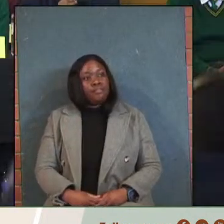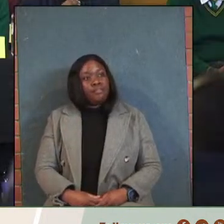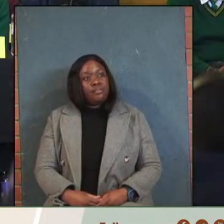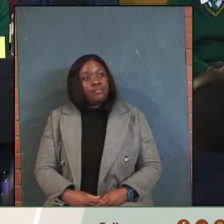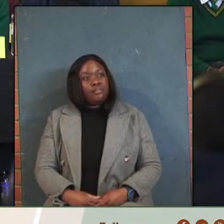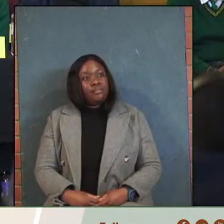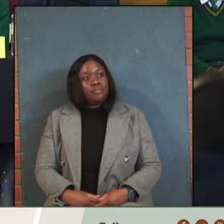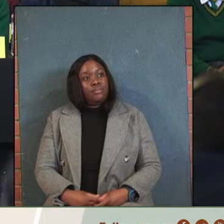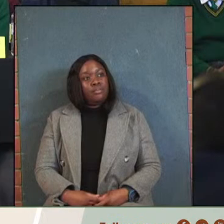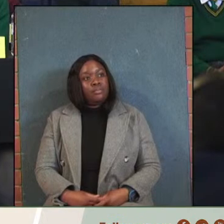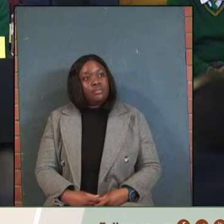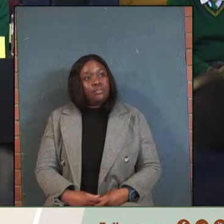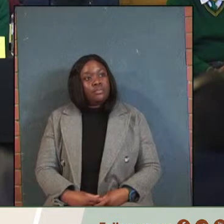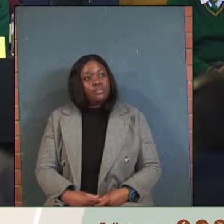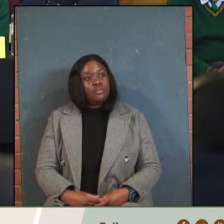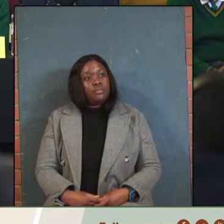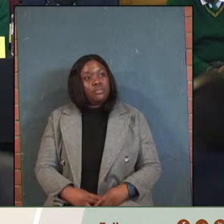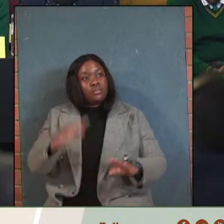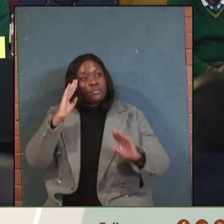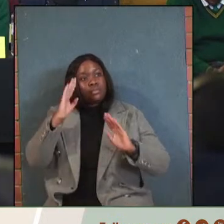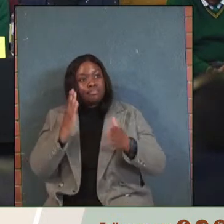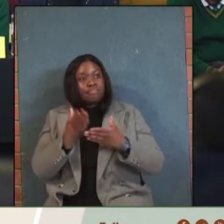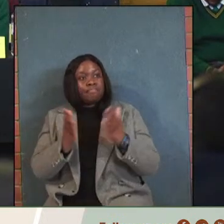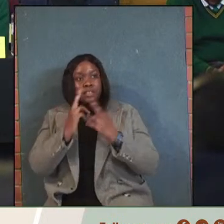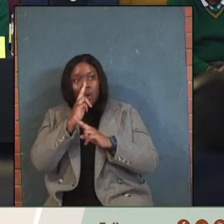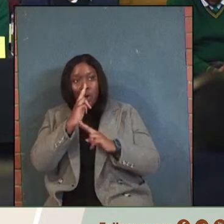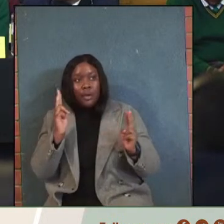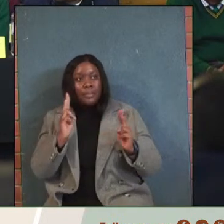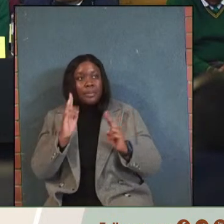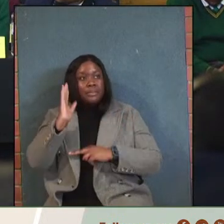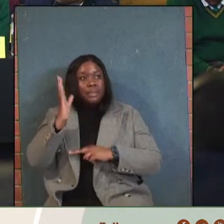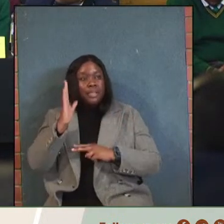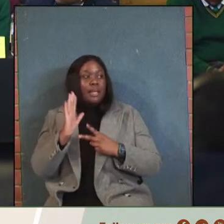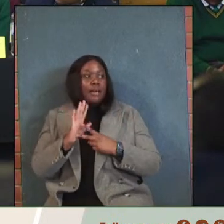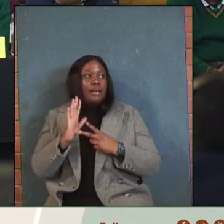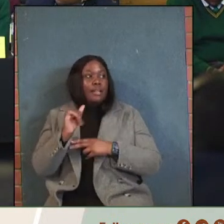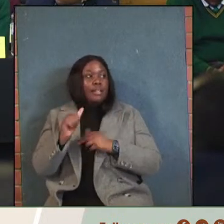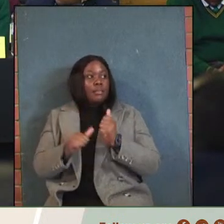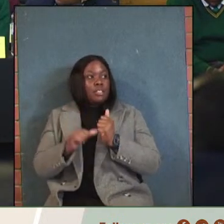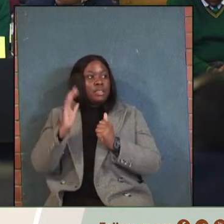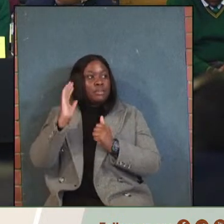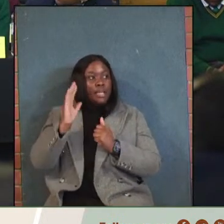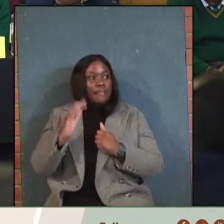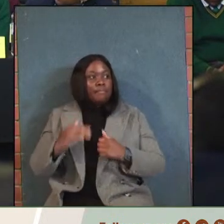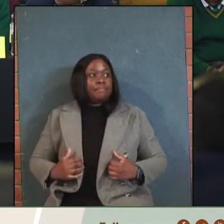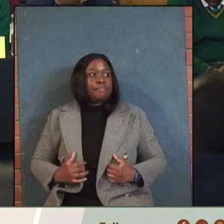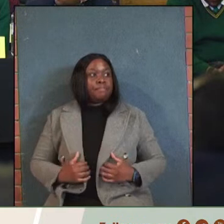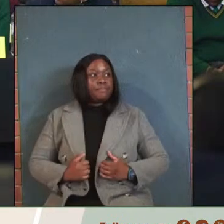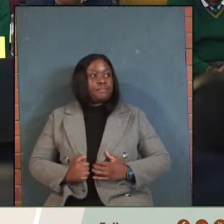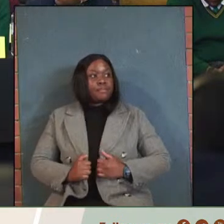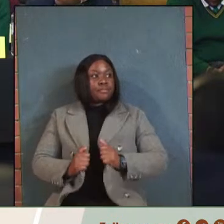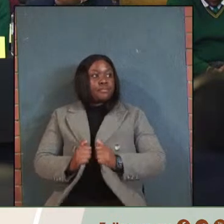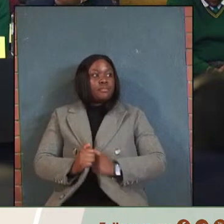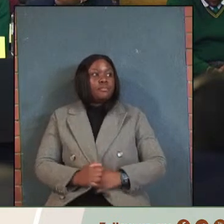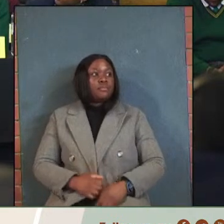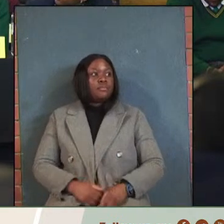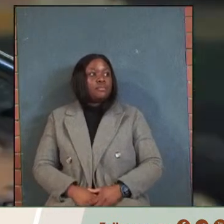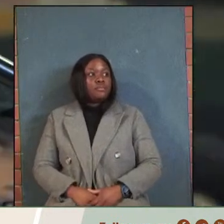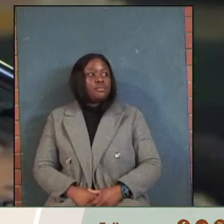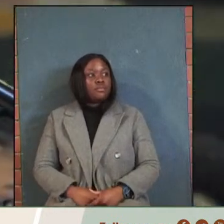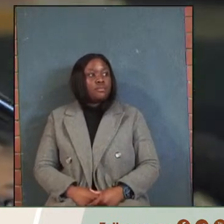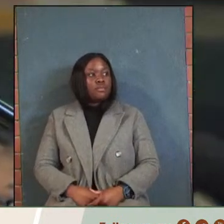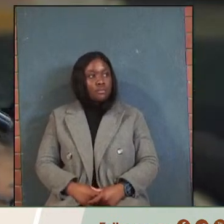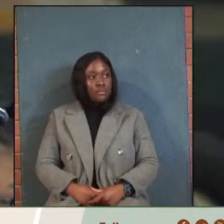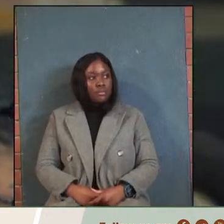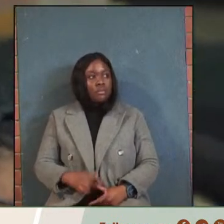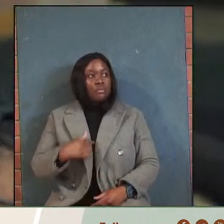Greetings to the Honorable Speakers, Deputy Speakers, and the House at Large. Okay, honorable speakers, I would like us to create an